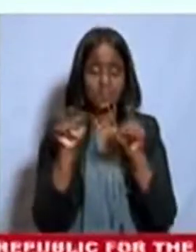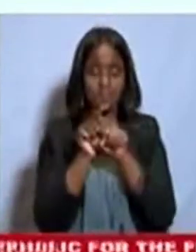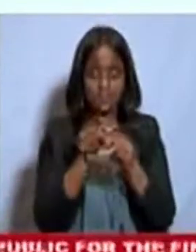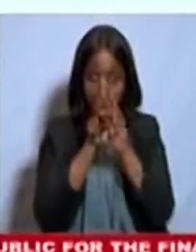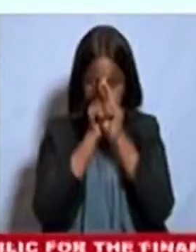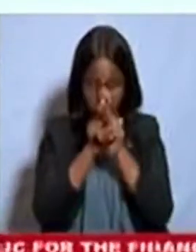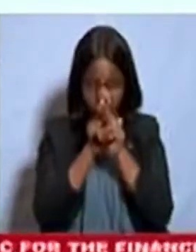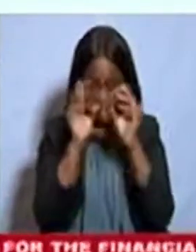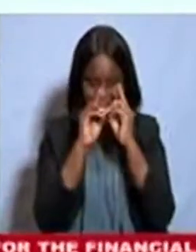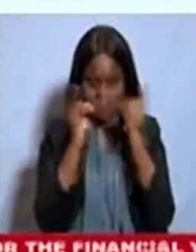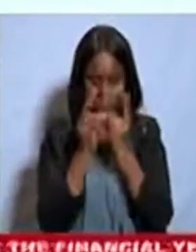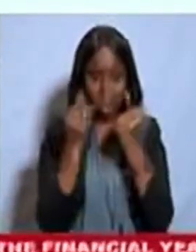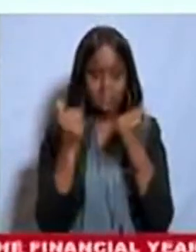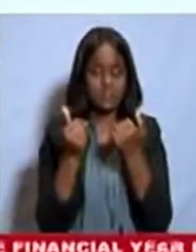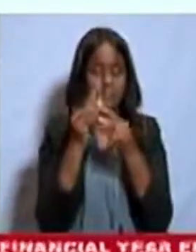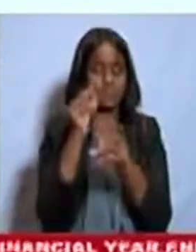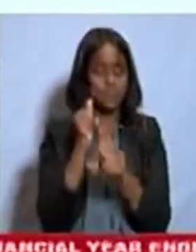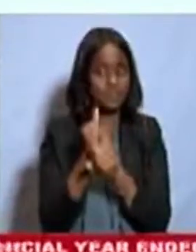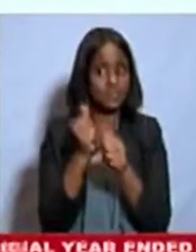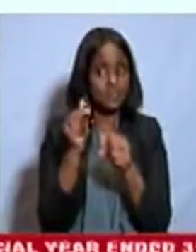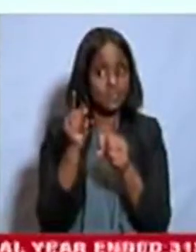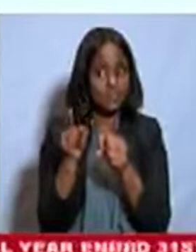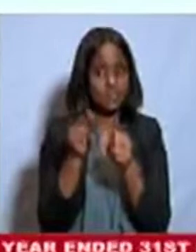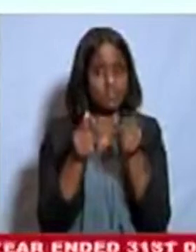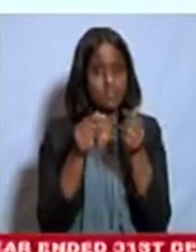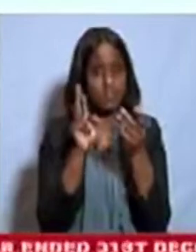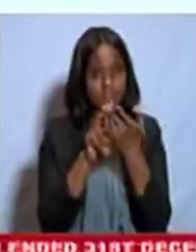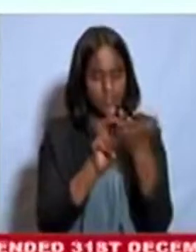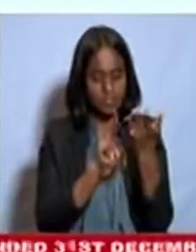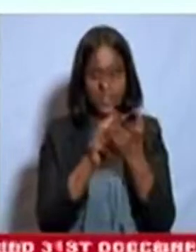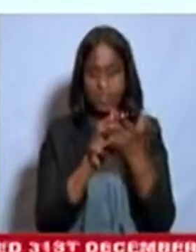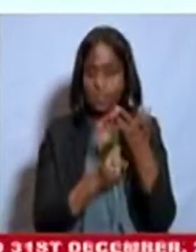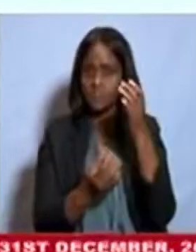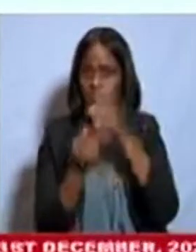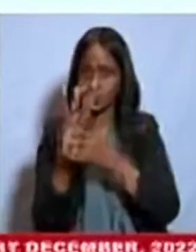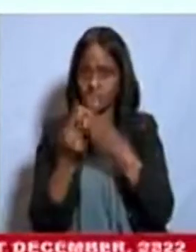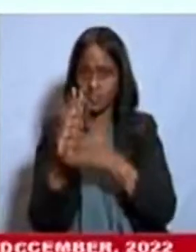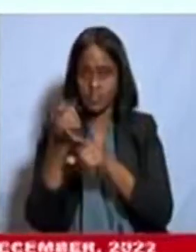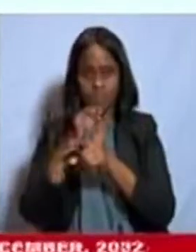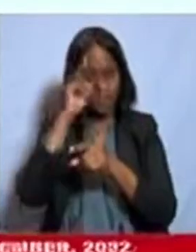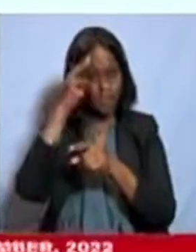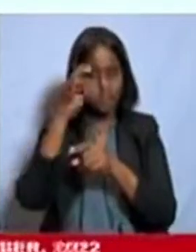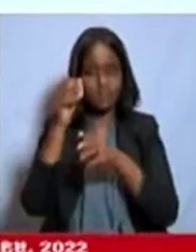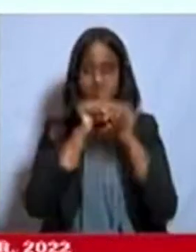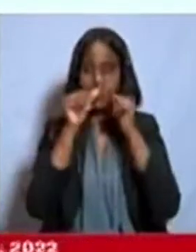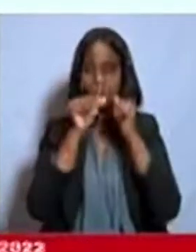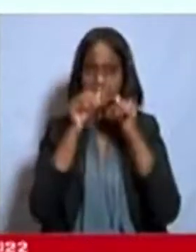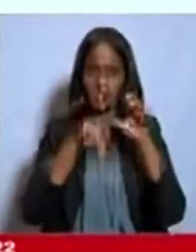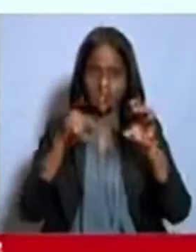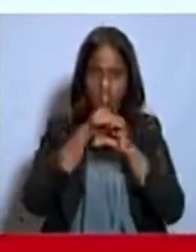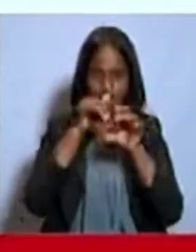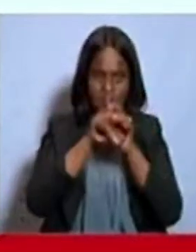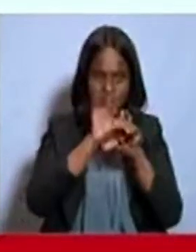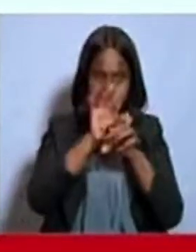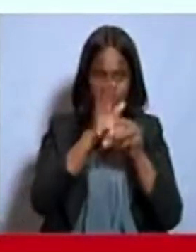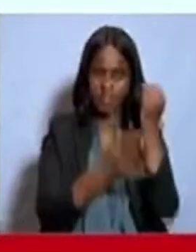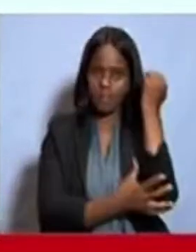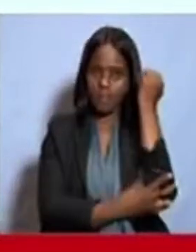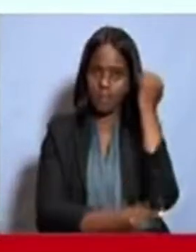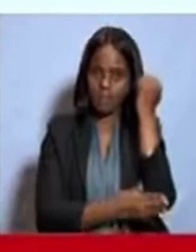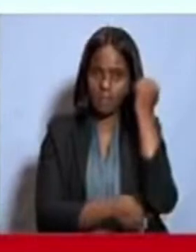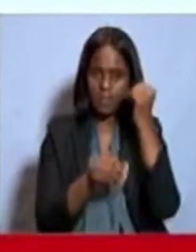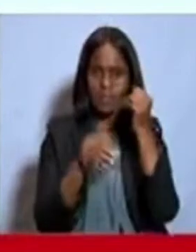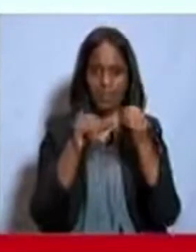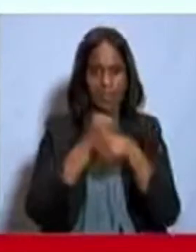the districts are in receipt of crop performance reports from Ministry of Agriculture, including poor crop performance